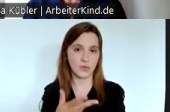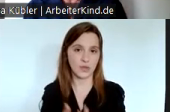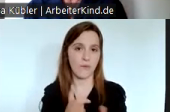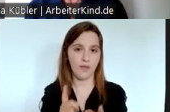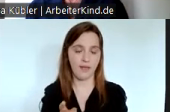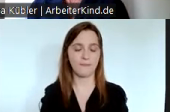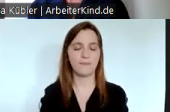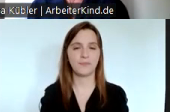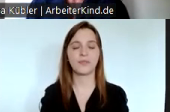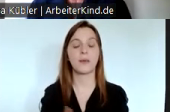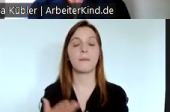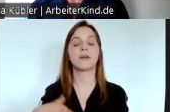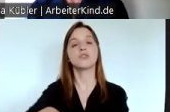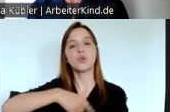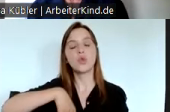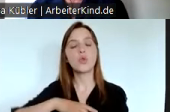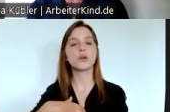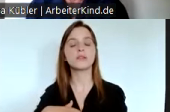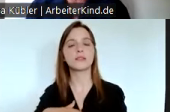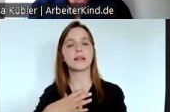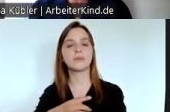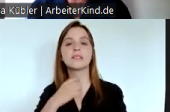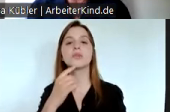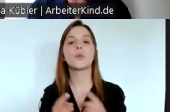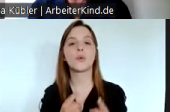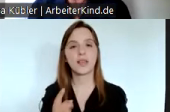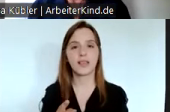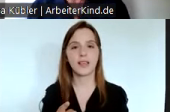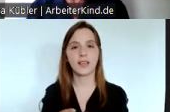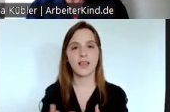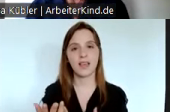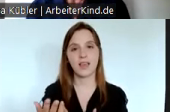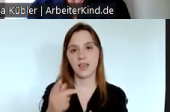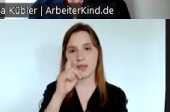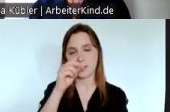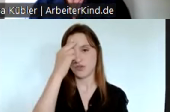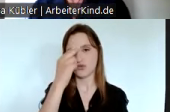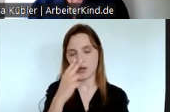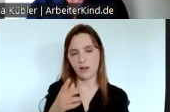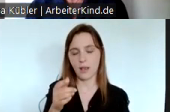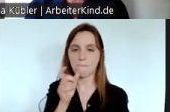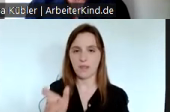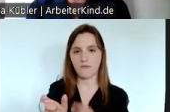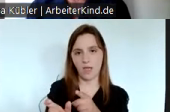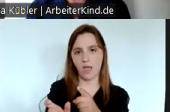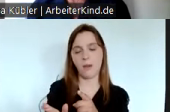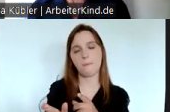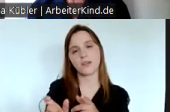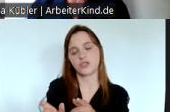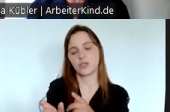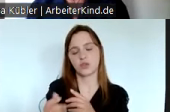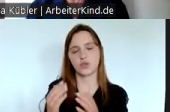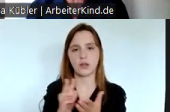But it actually, what we mean with that term, it's actually a historic term in Germany, I will not go into this, but what we mean is just this